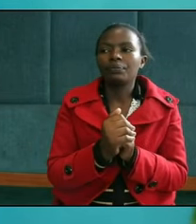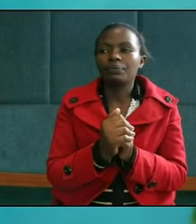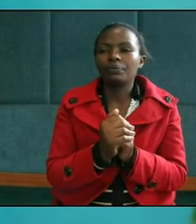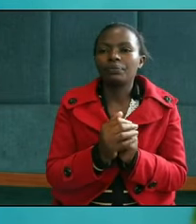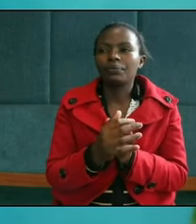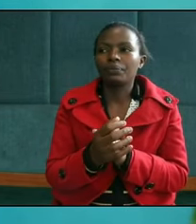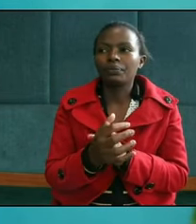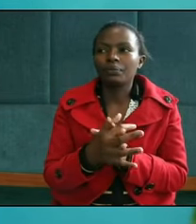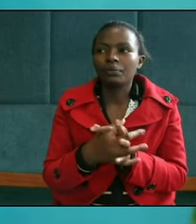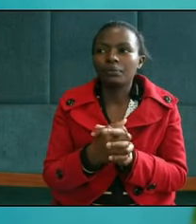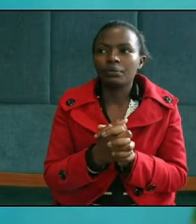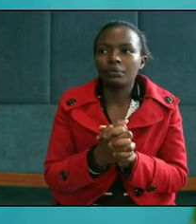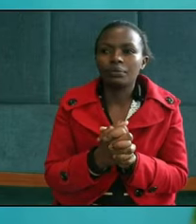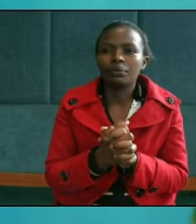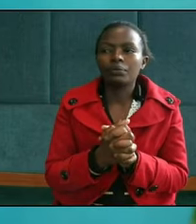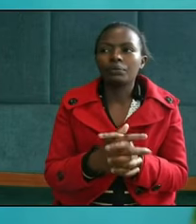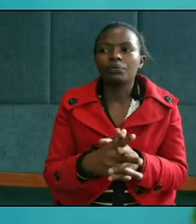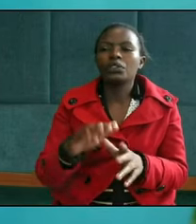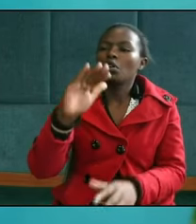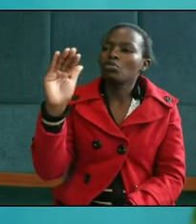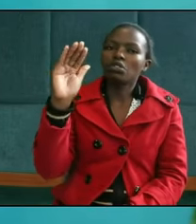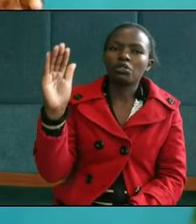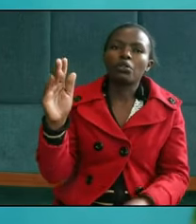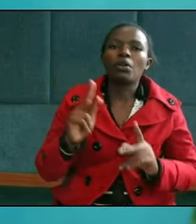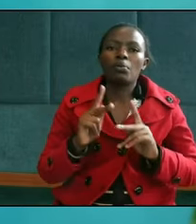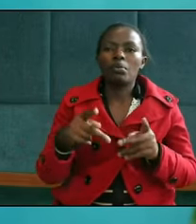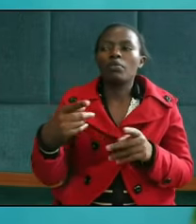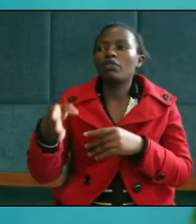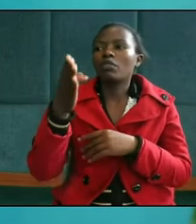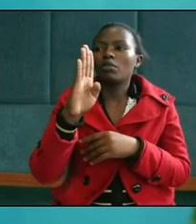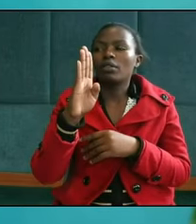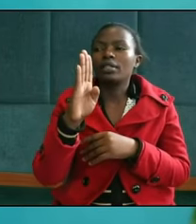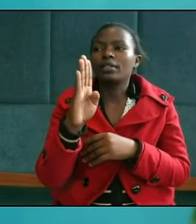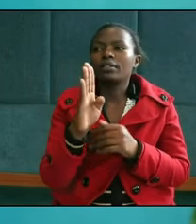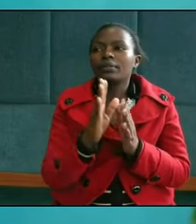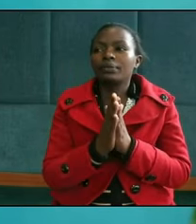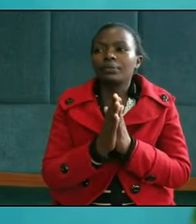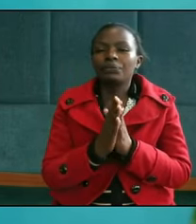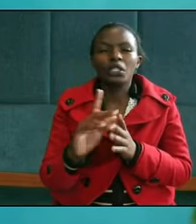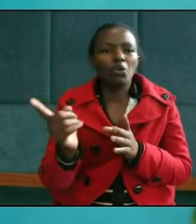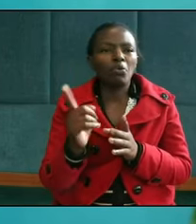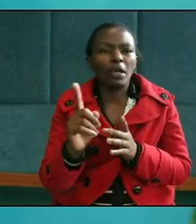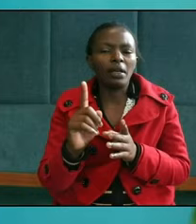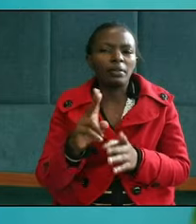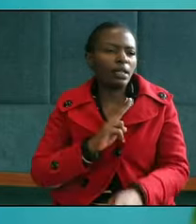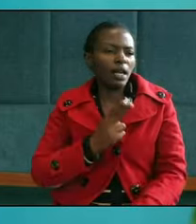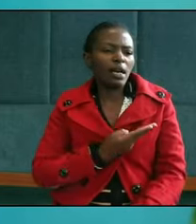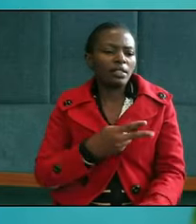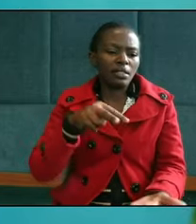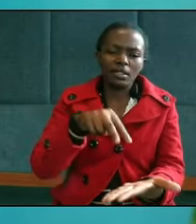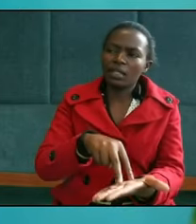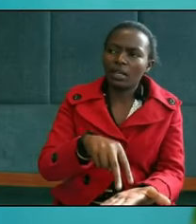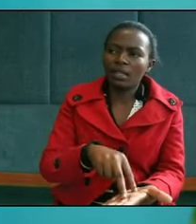page 55. The question, people of God, is, where are we